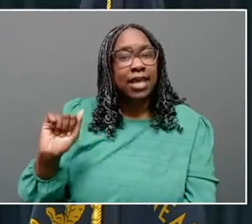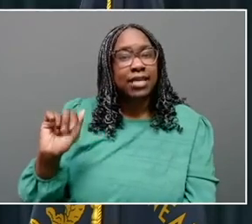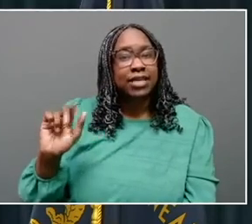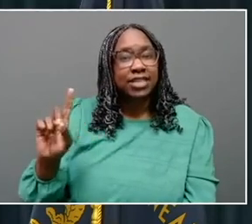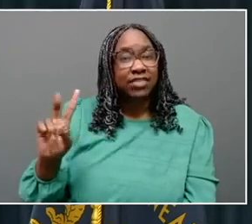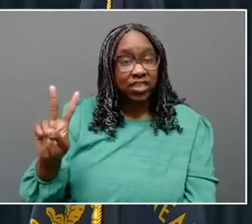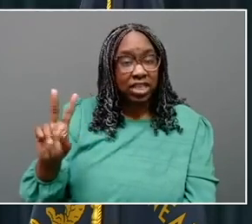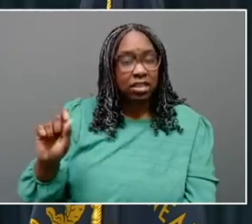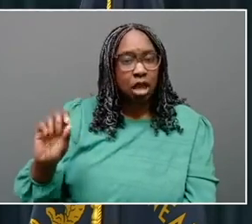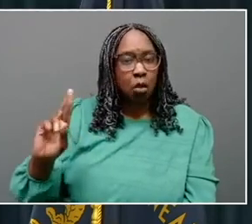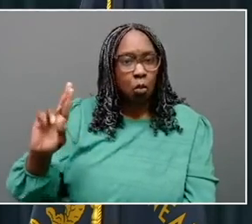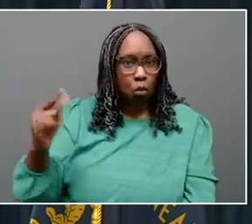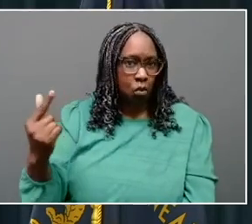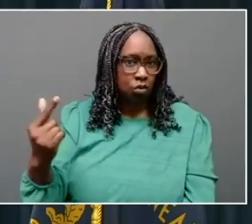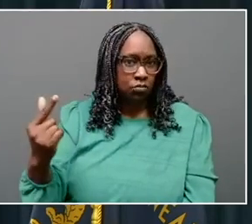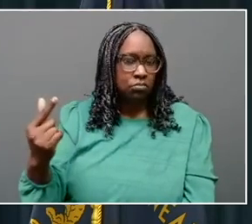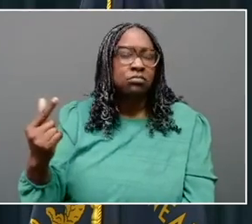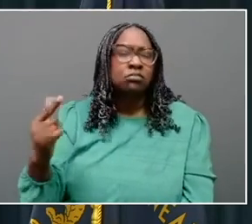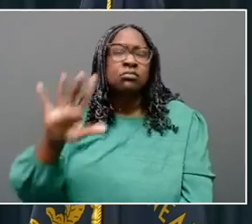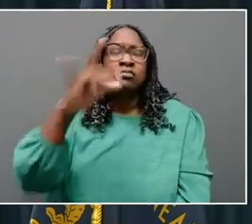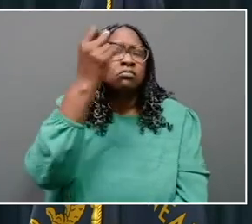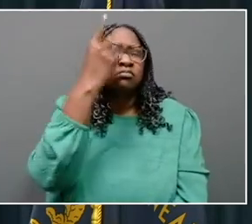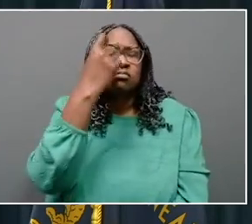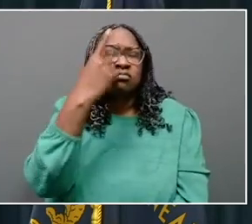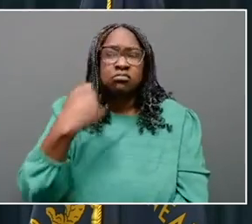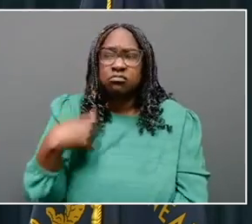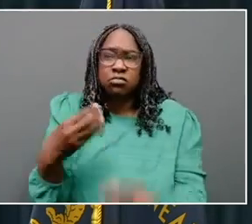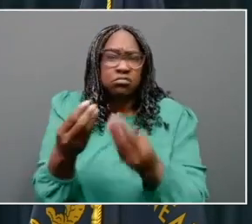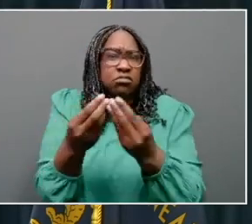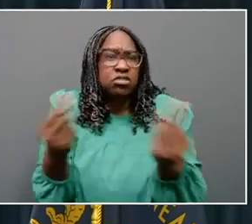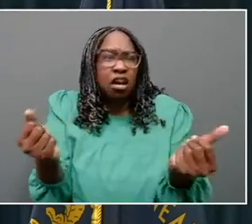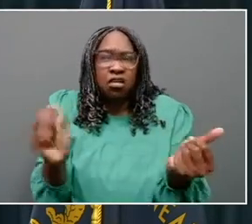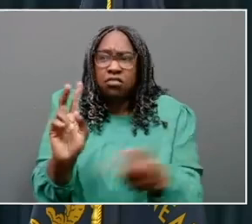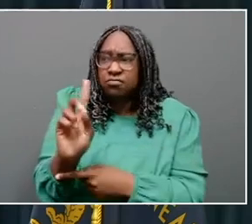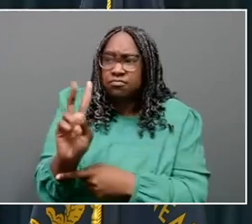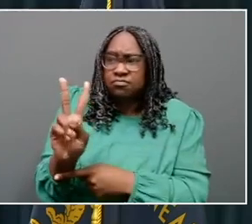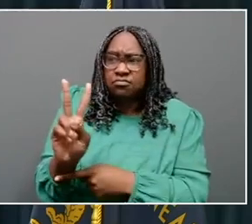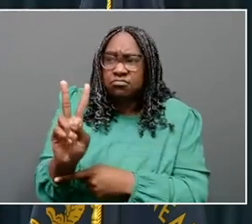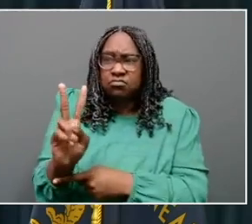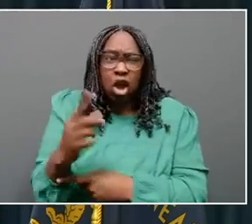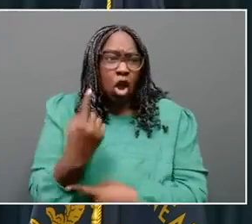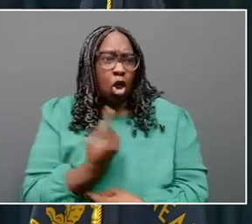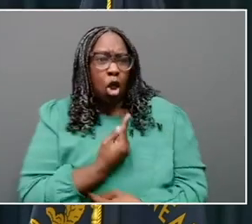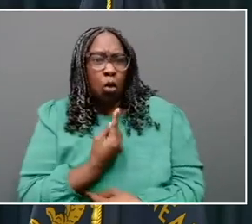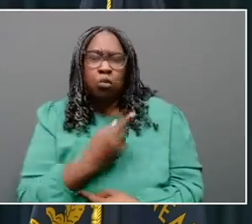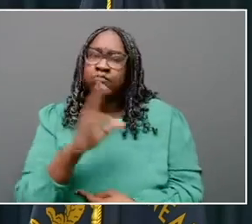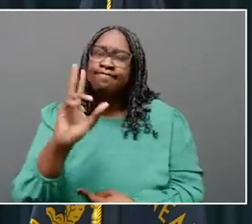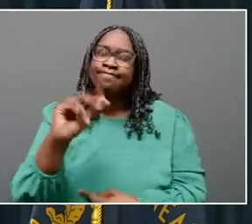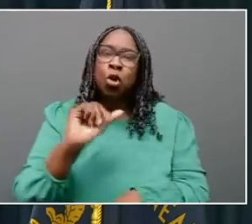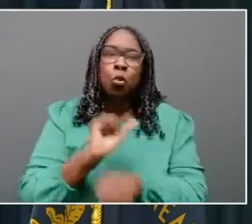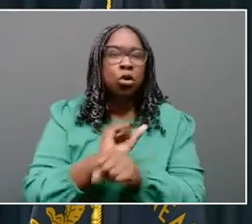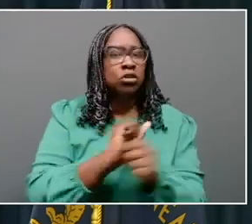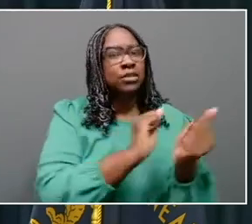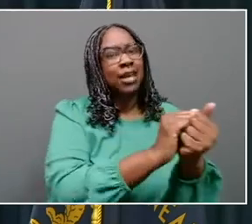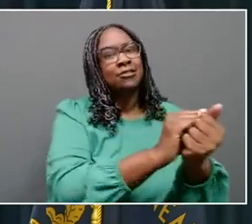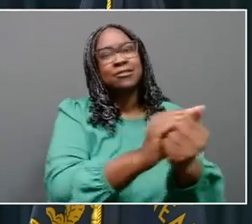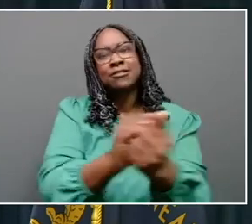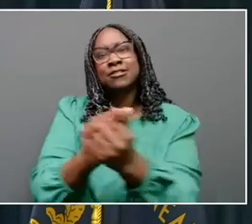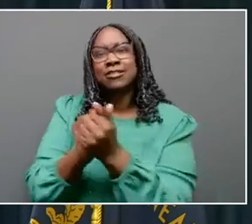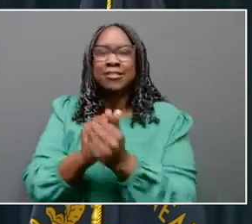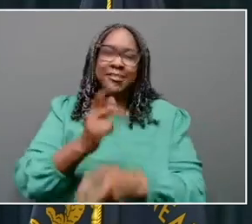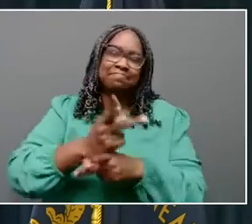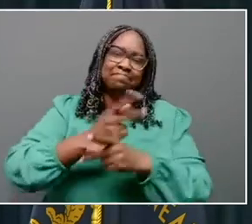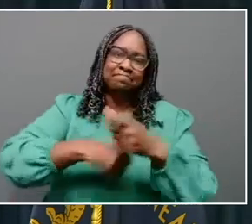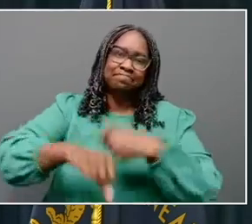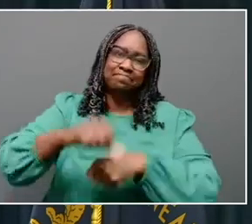kcadv.org. We cannot and will not solve this crisis alone. Let's work together, everybody looking out for each other. Thank